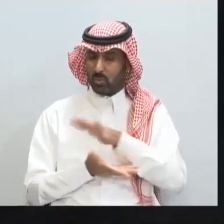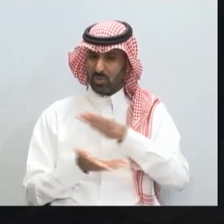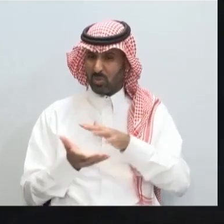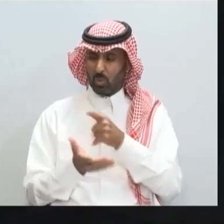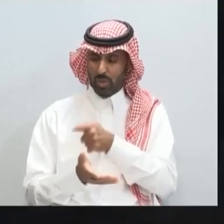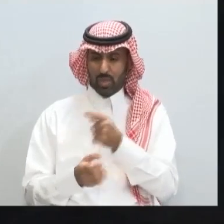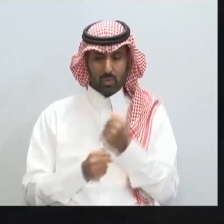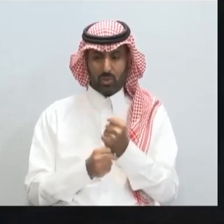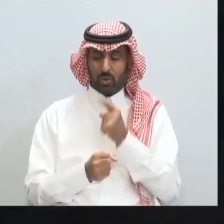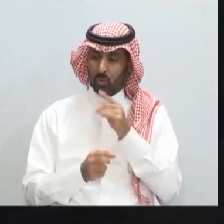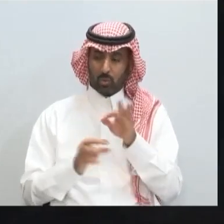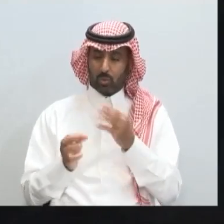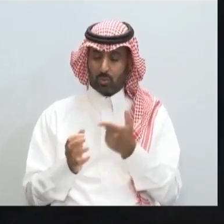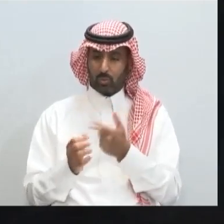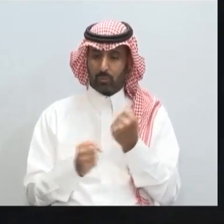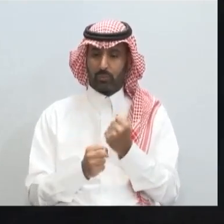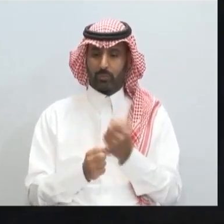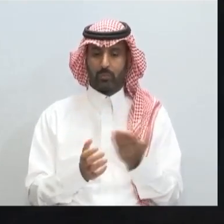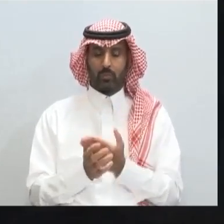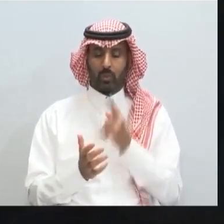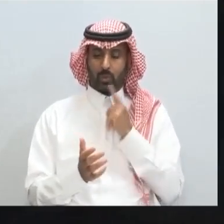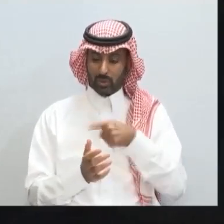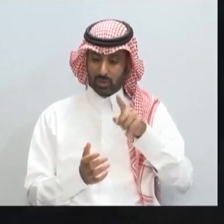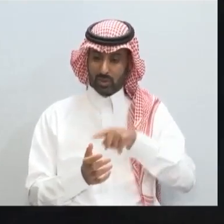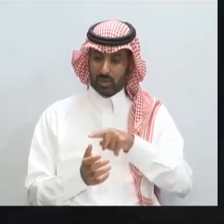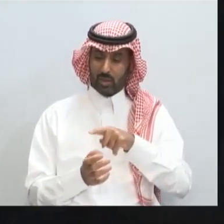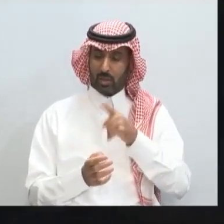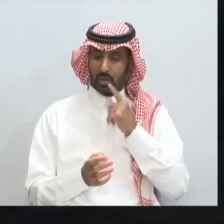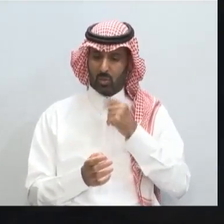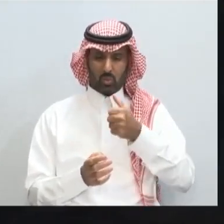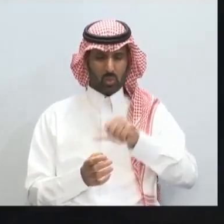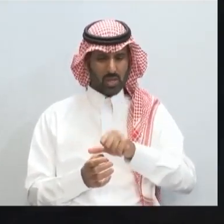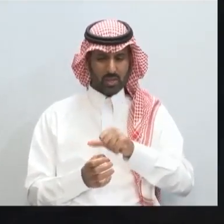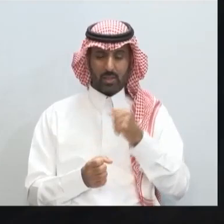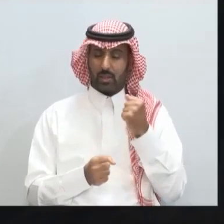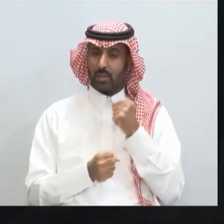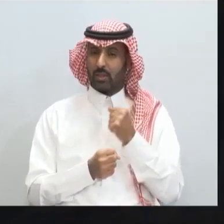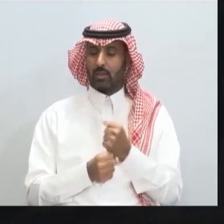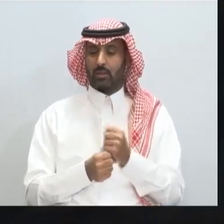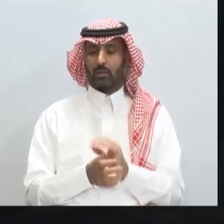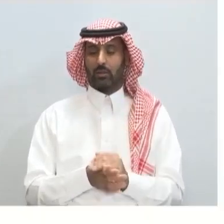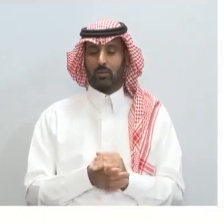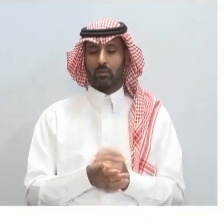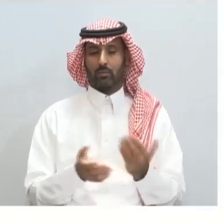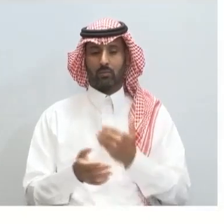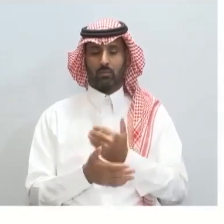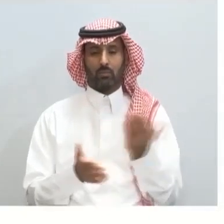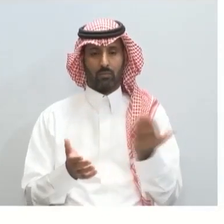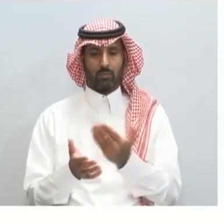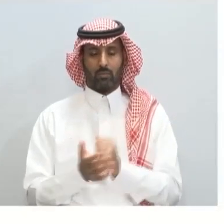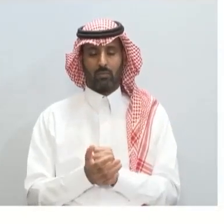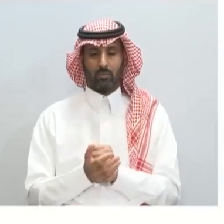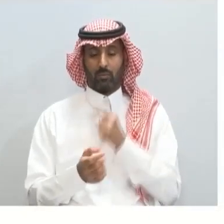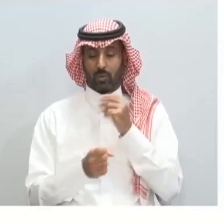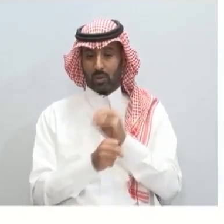is wrong what is moral or ethical and what is immoral and what is unethical